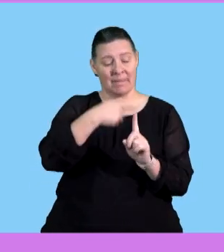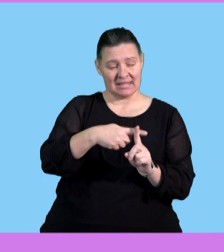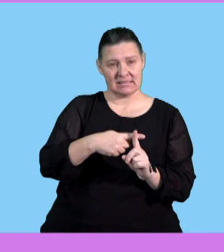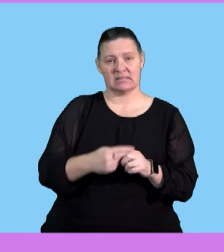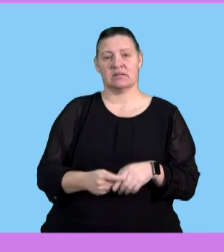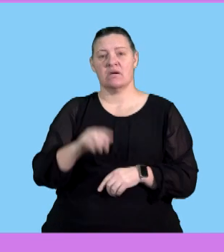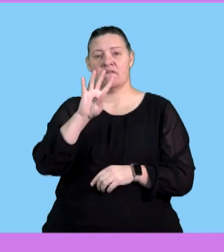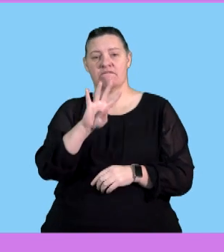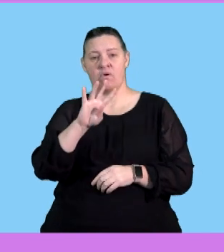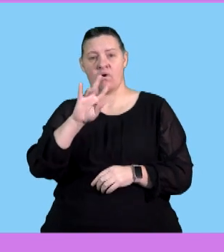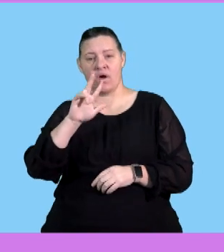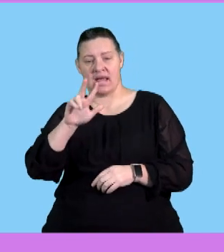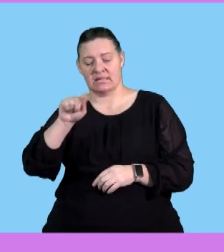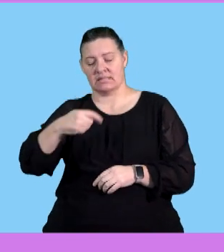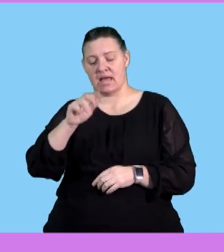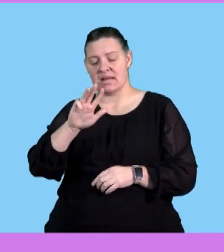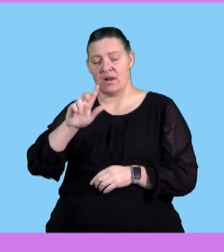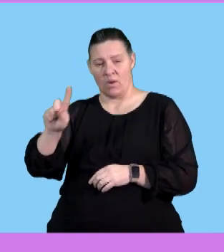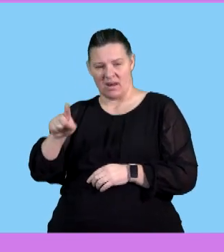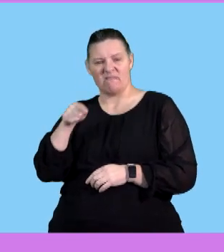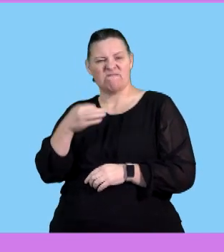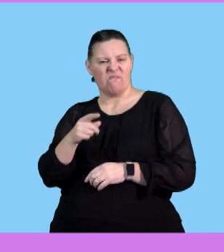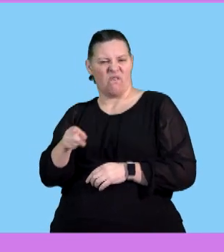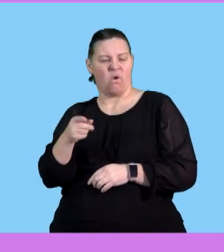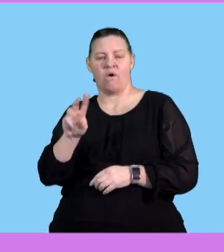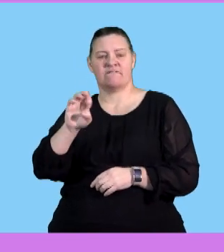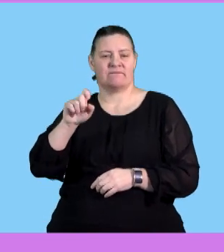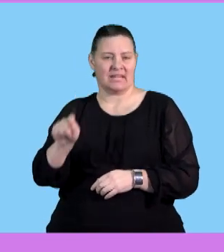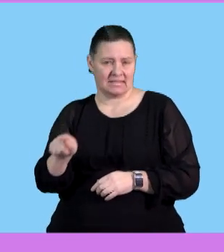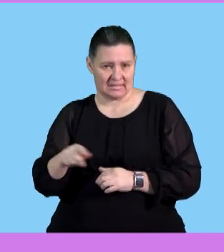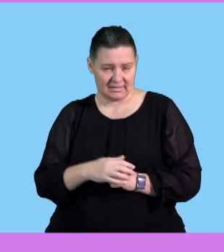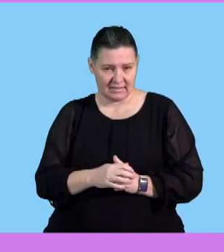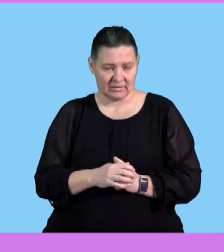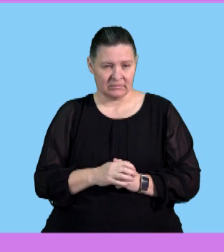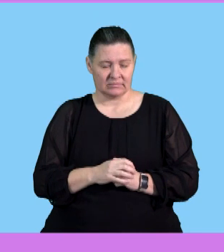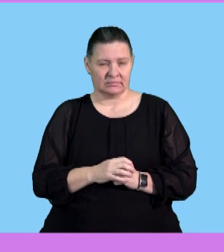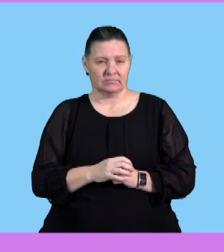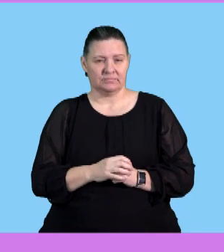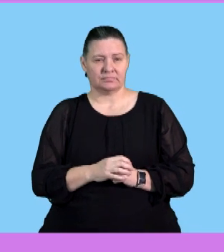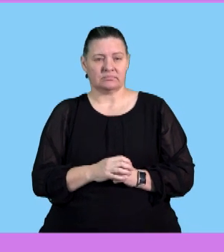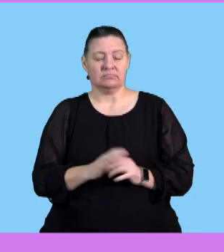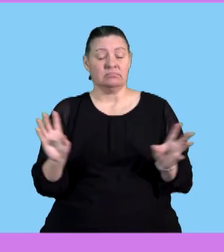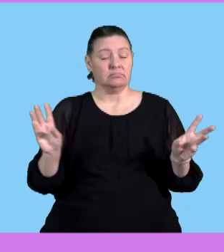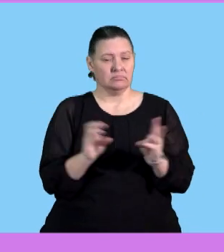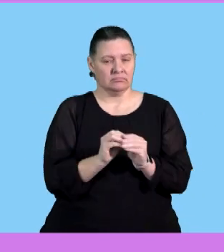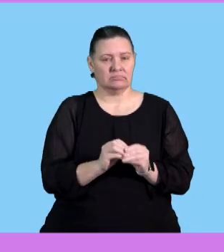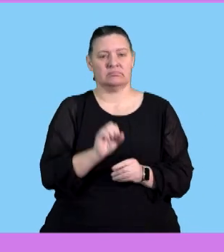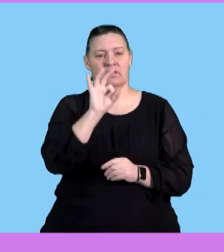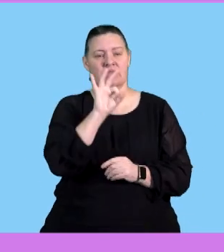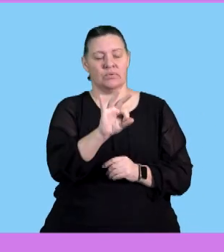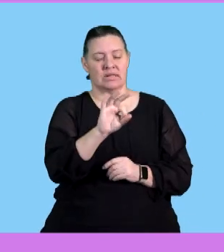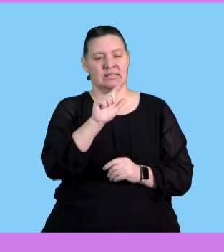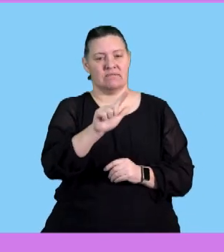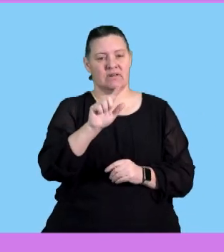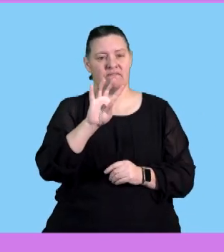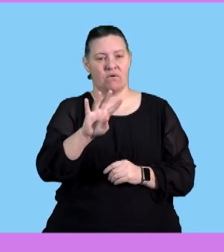326.7 cents plus 48 rand 91. So if we add these two values, they must give